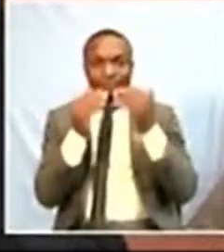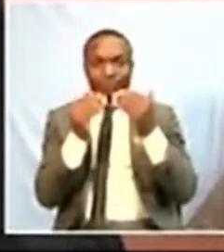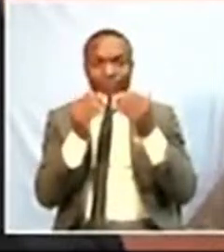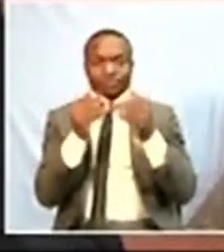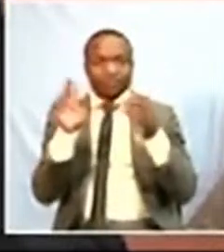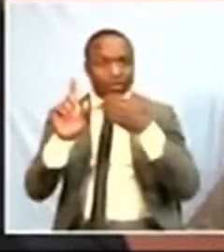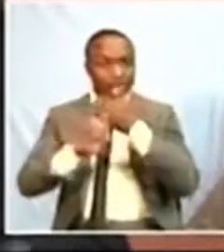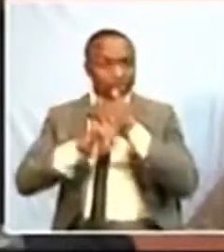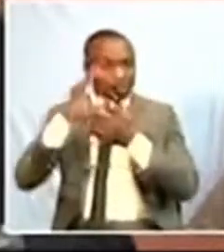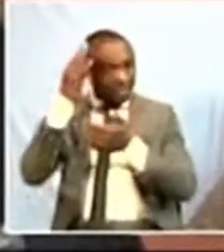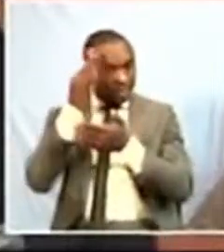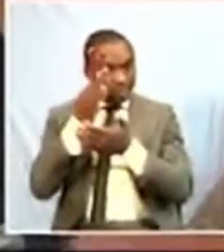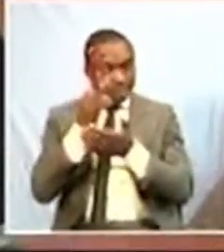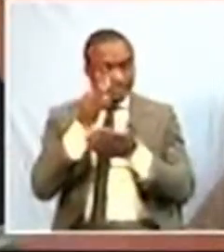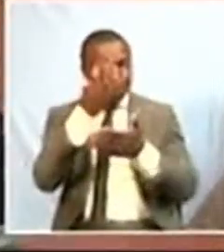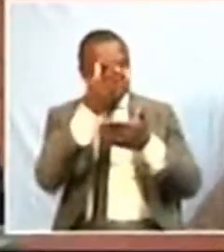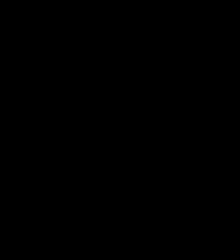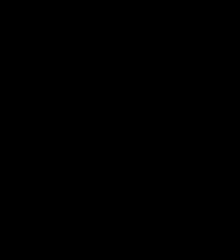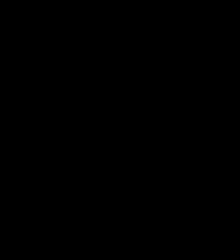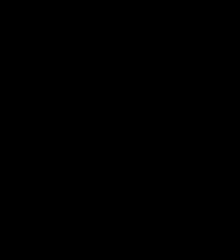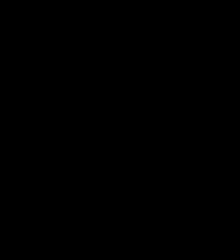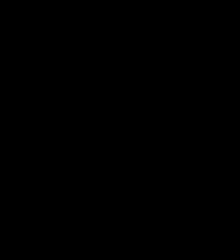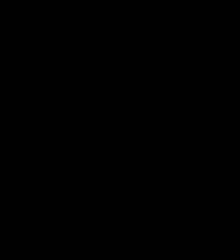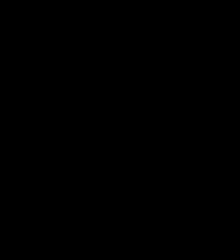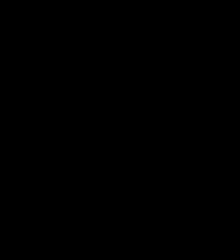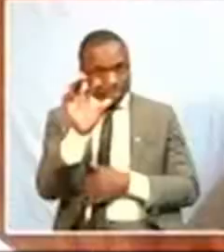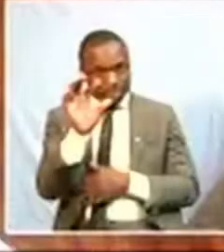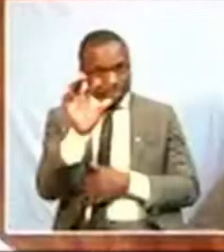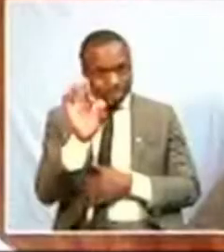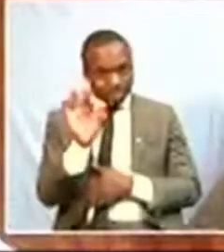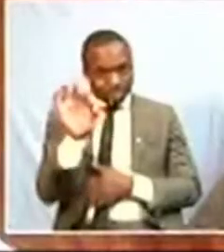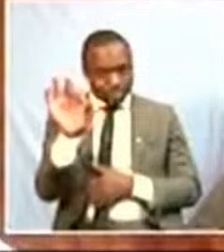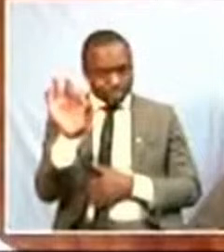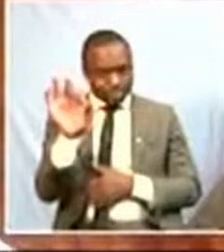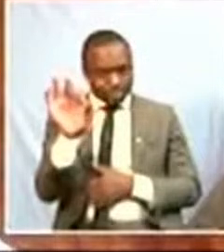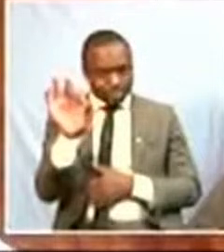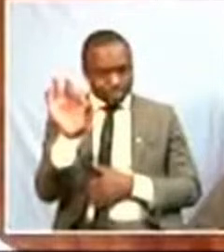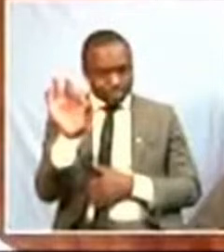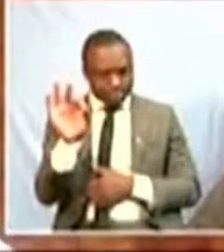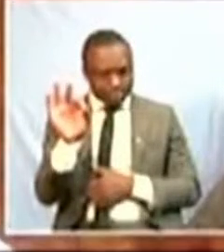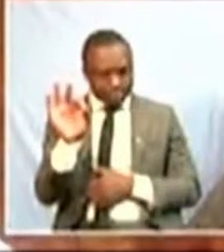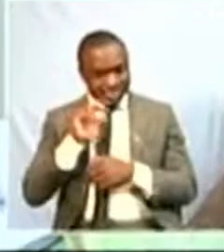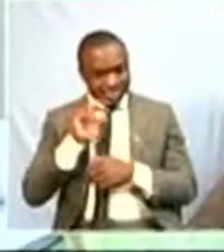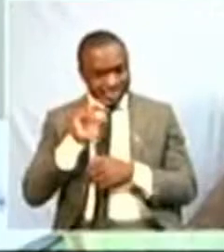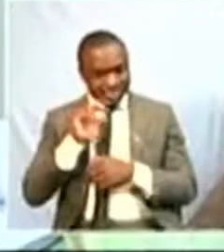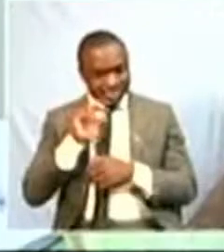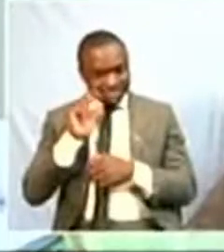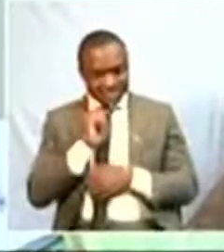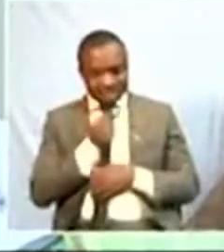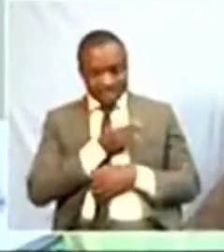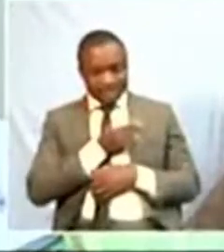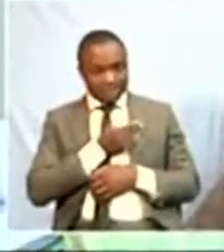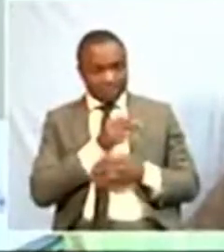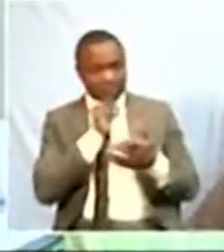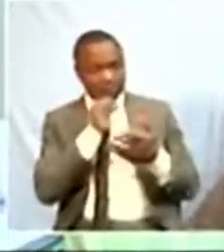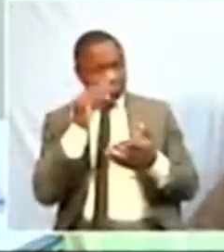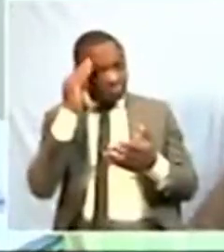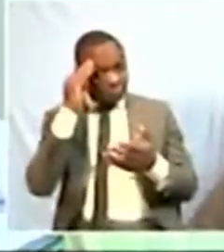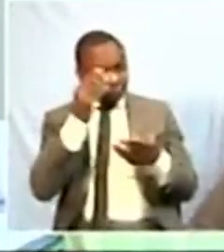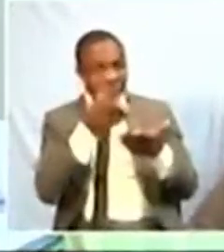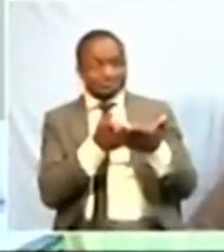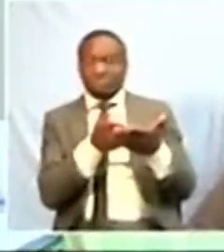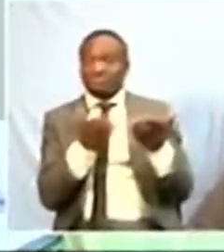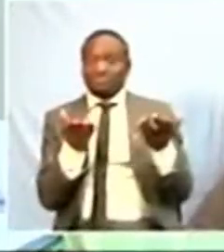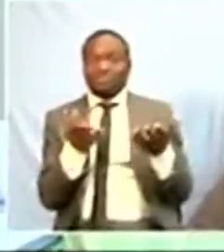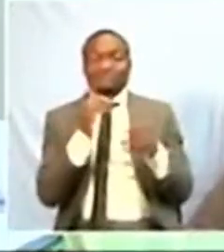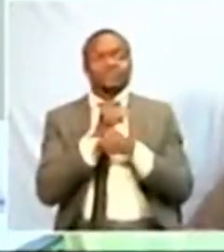clerk. These words you are choosing, is it we don't know them, or